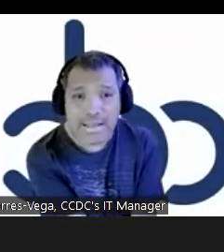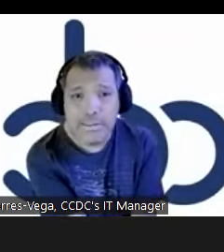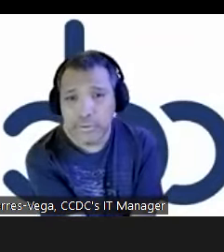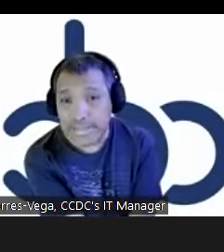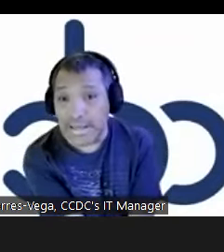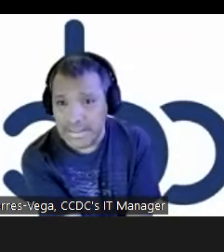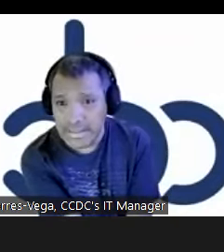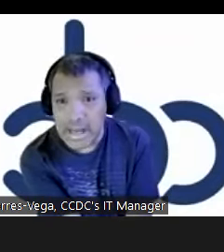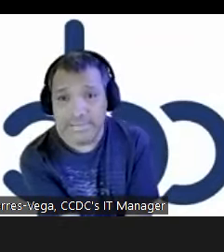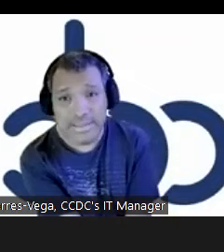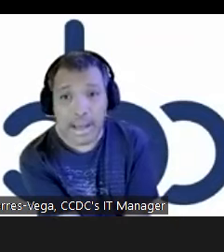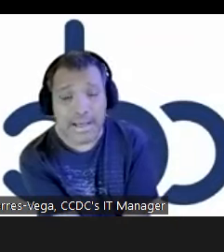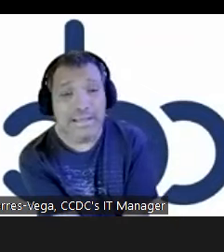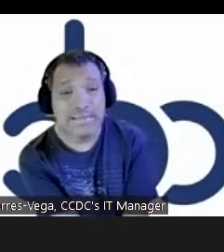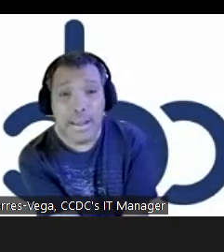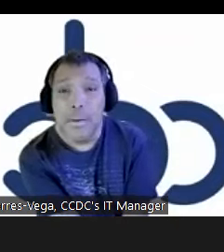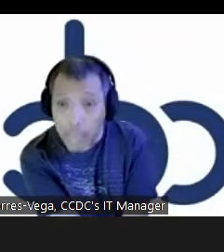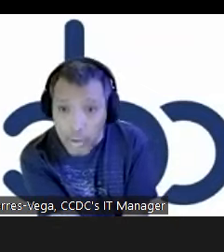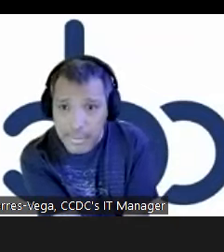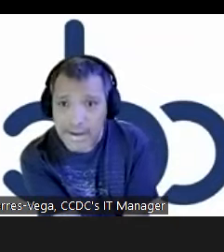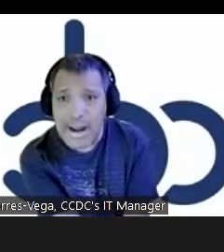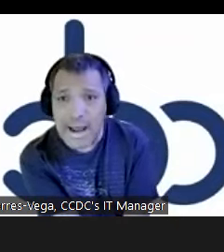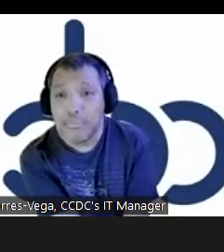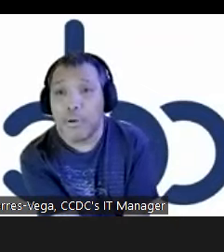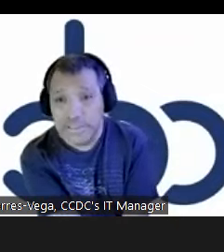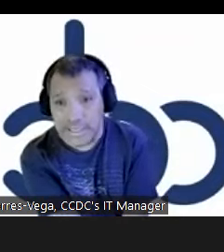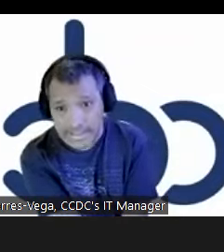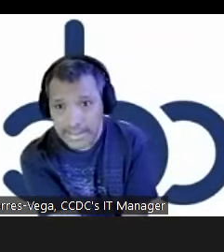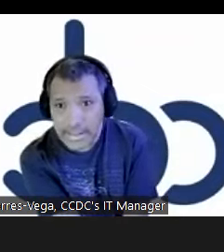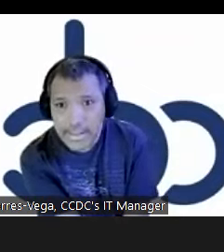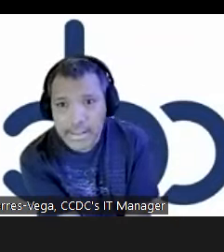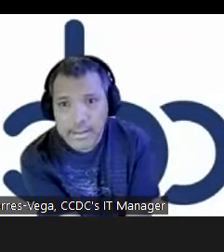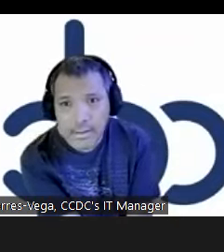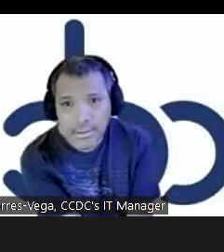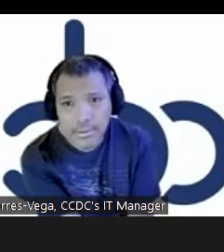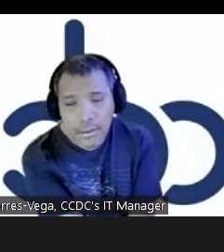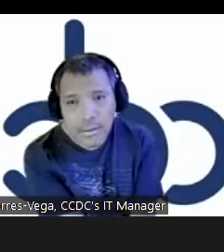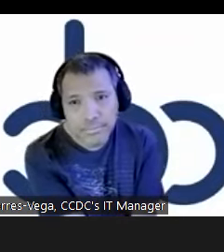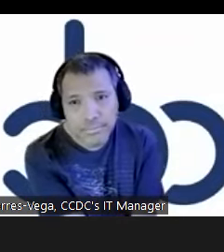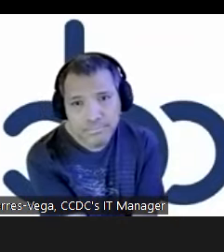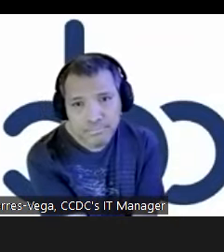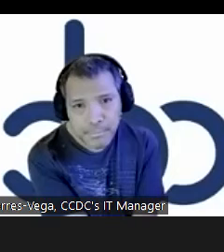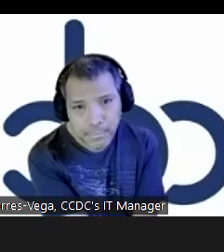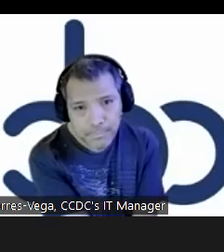I had to resign as the board member and board chair.